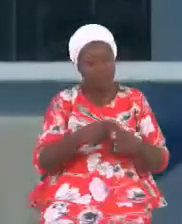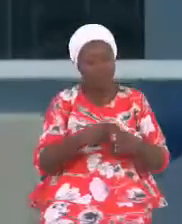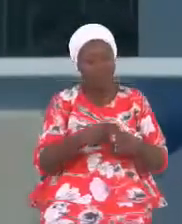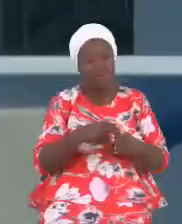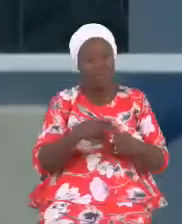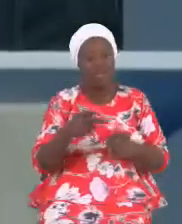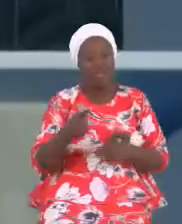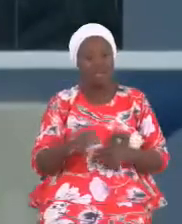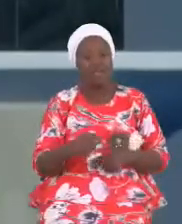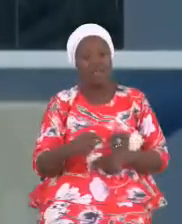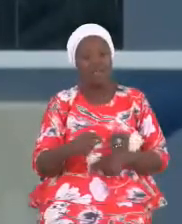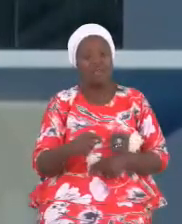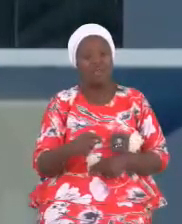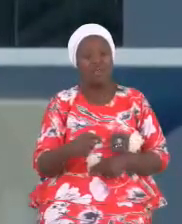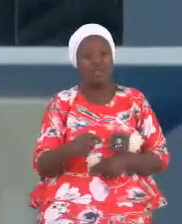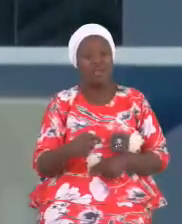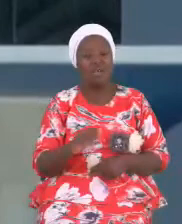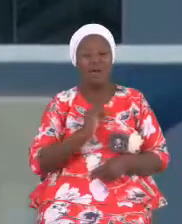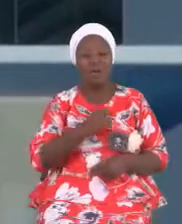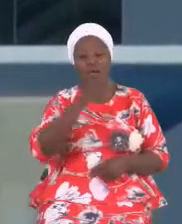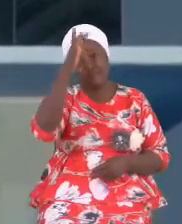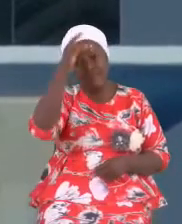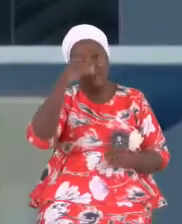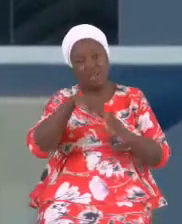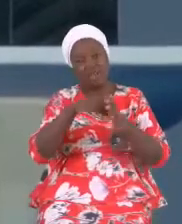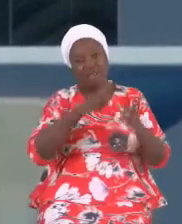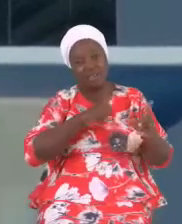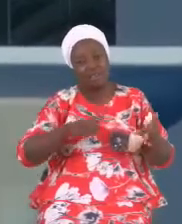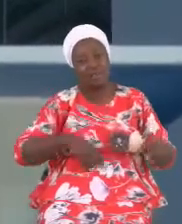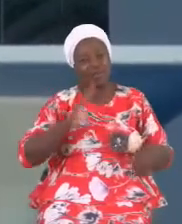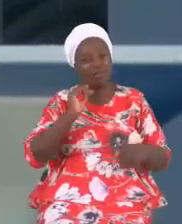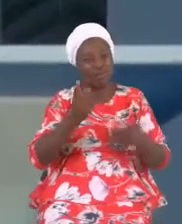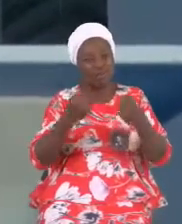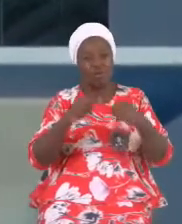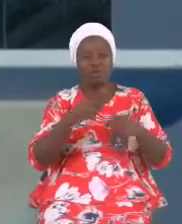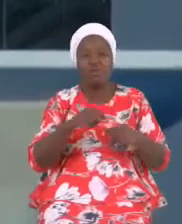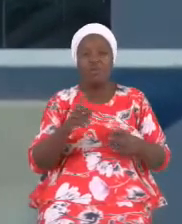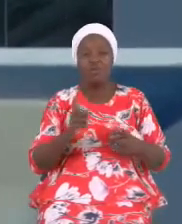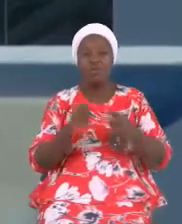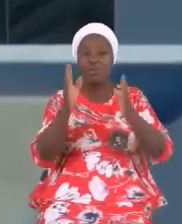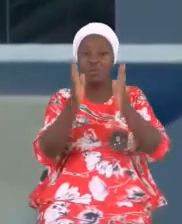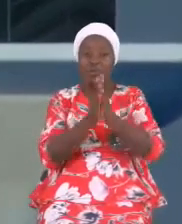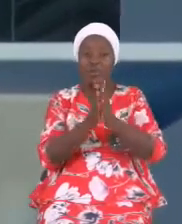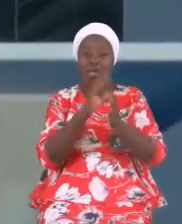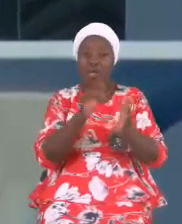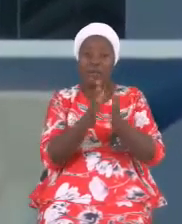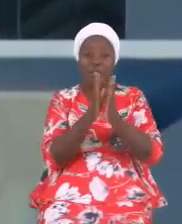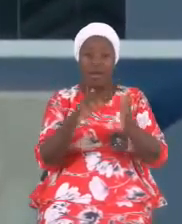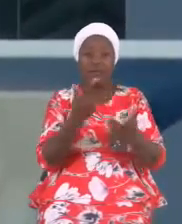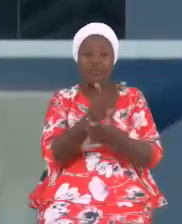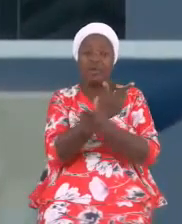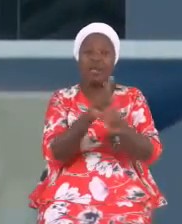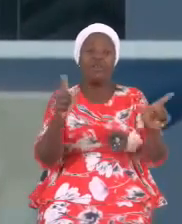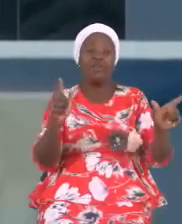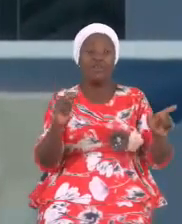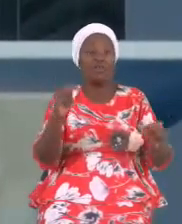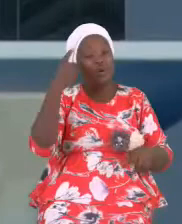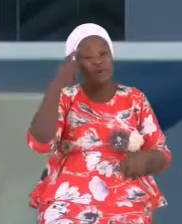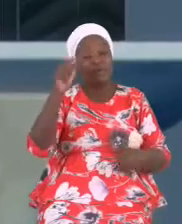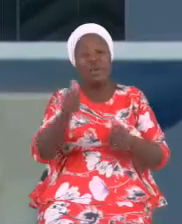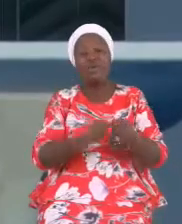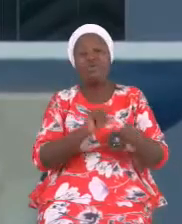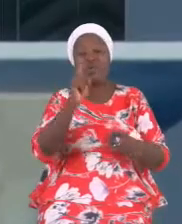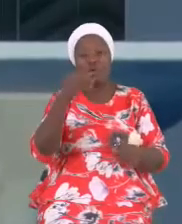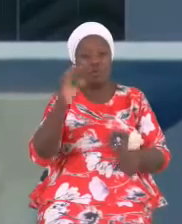Be getting ready. Prepare your heart. Pray and tell God, tonight is my